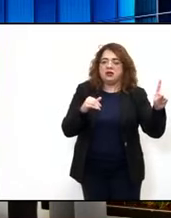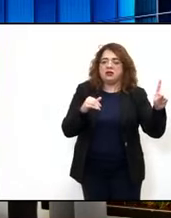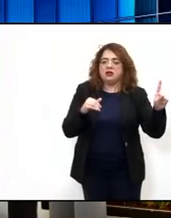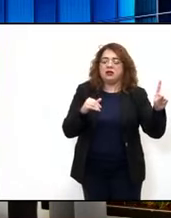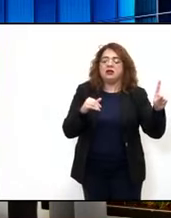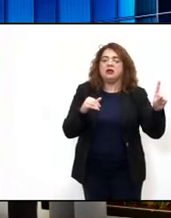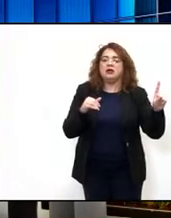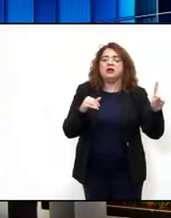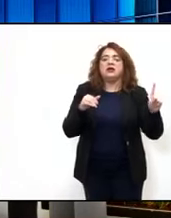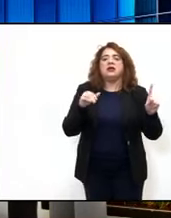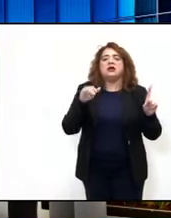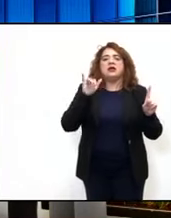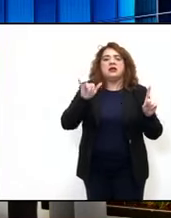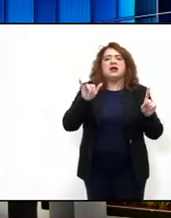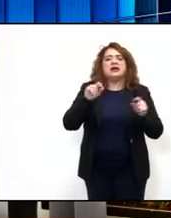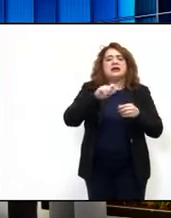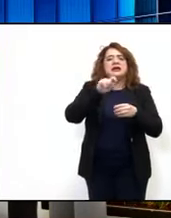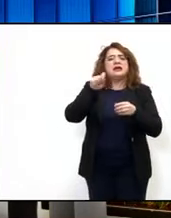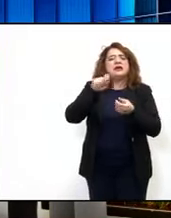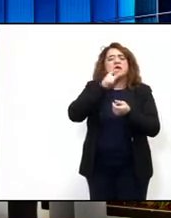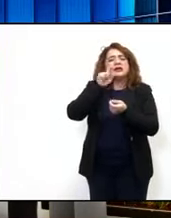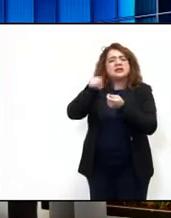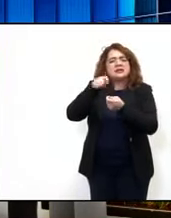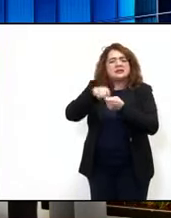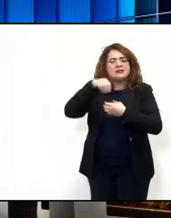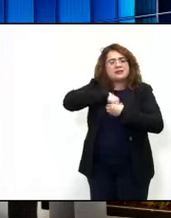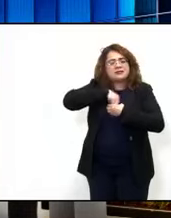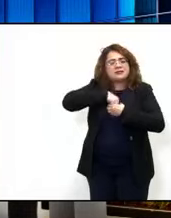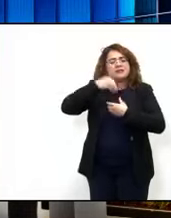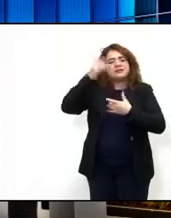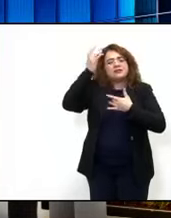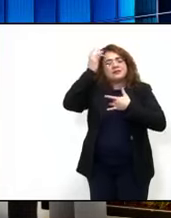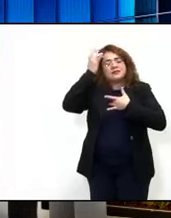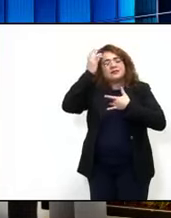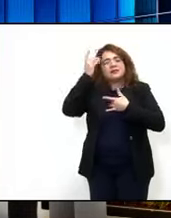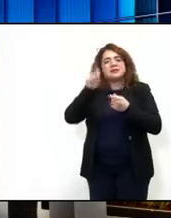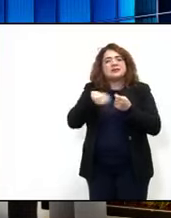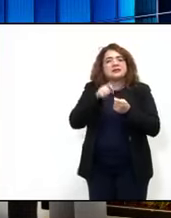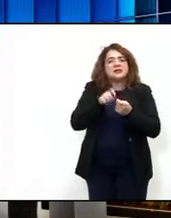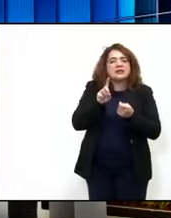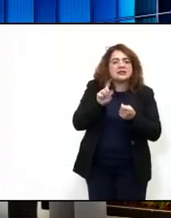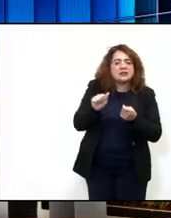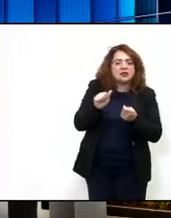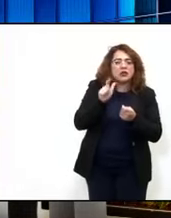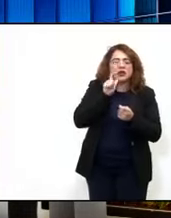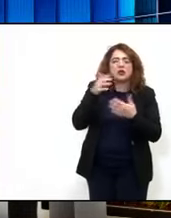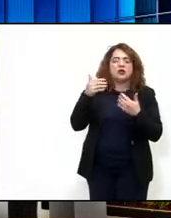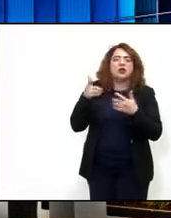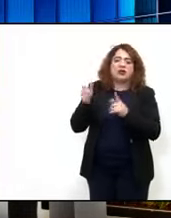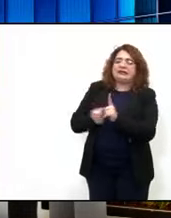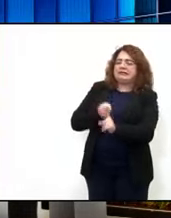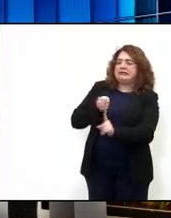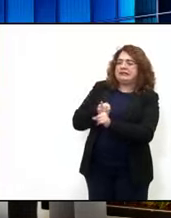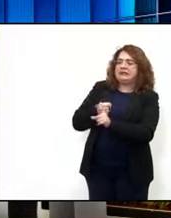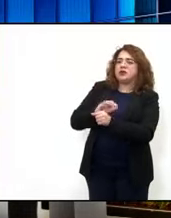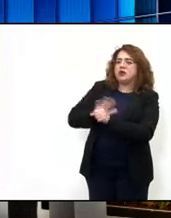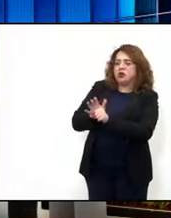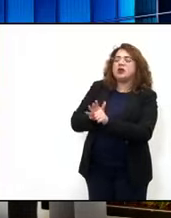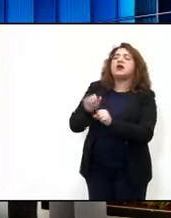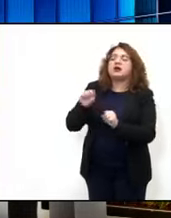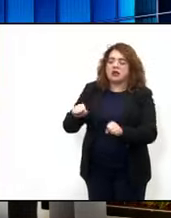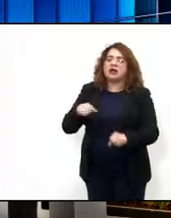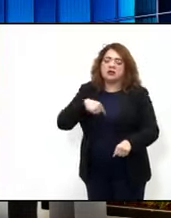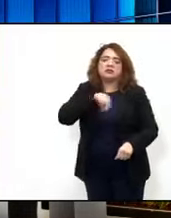people with specific underlying health conditions and specific physical disabilities that are most impacted by COVID will also be